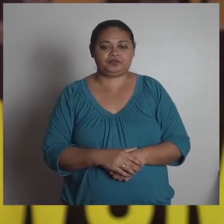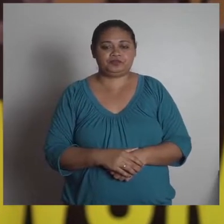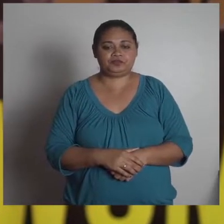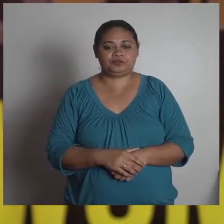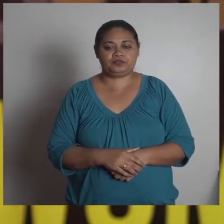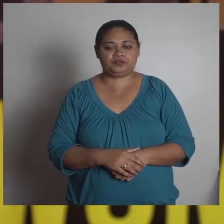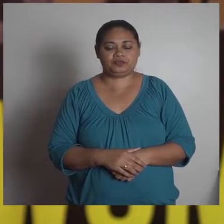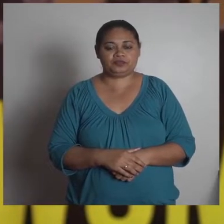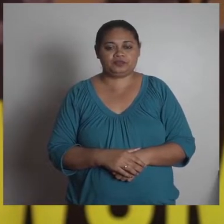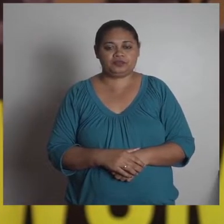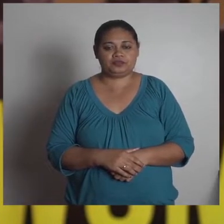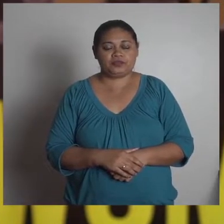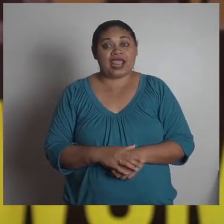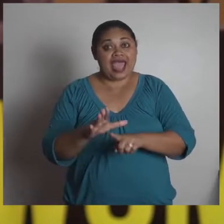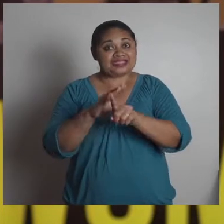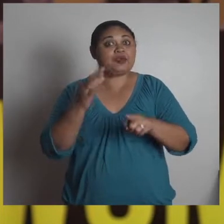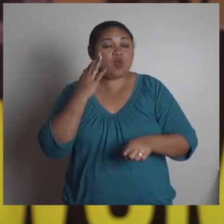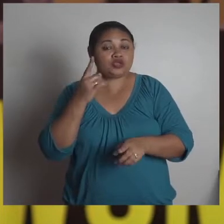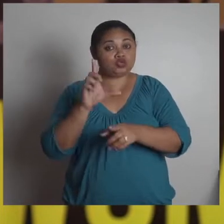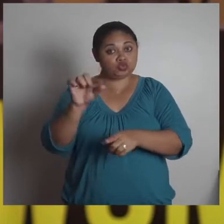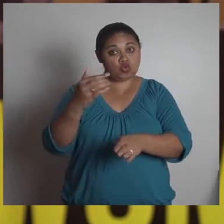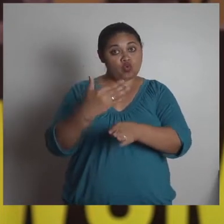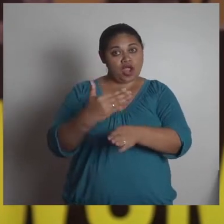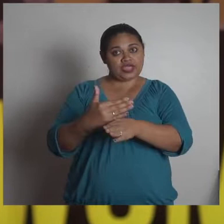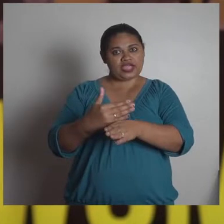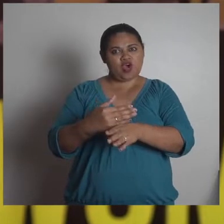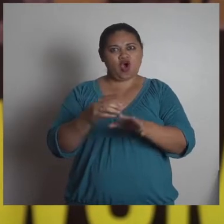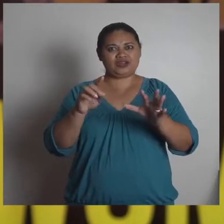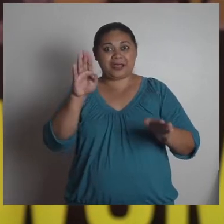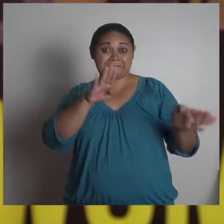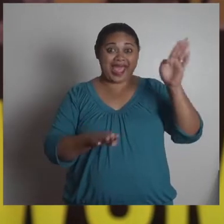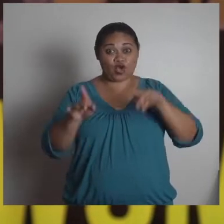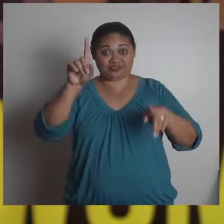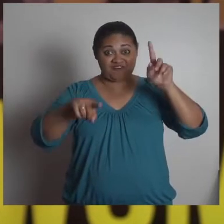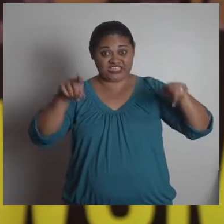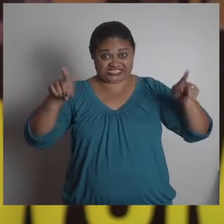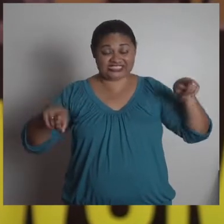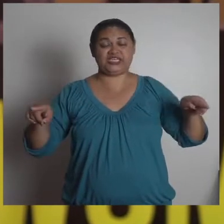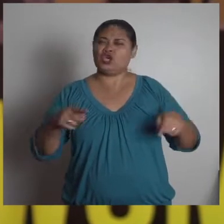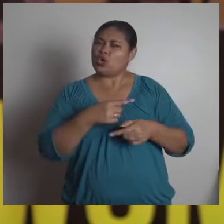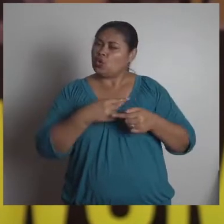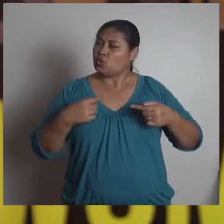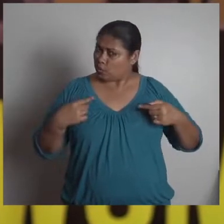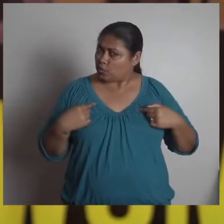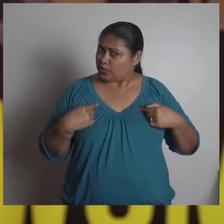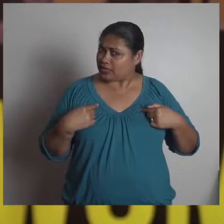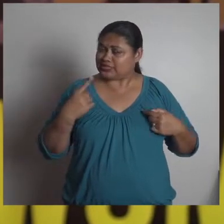nature. So one of the questions that I have, for instance, is when we're doing work around